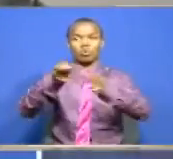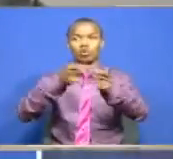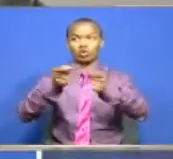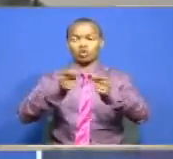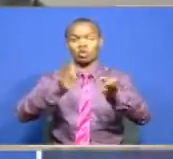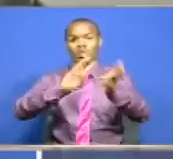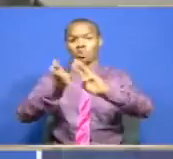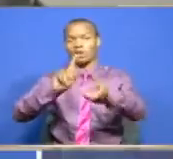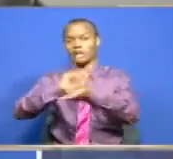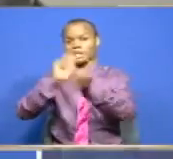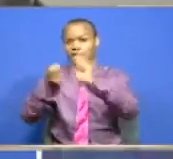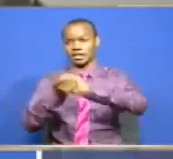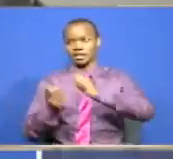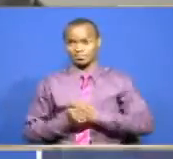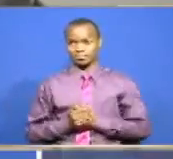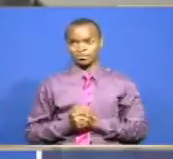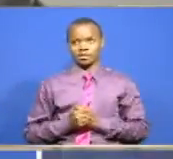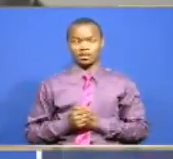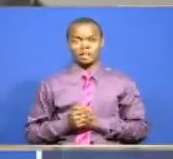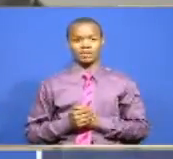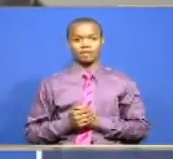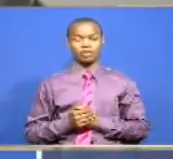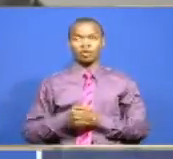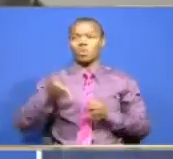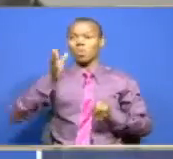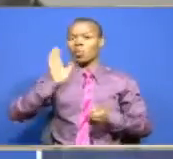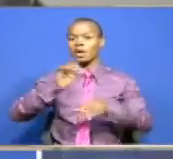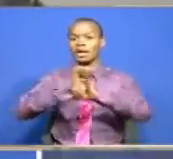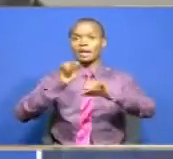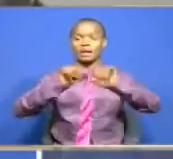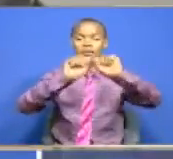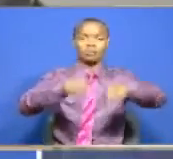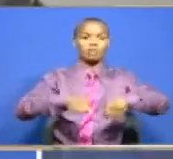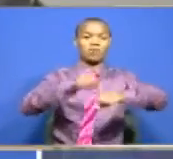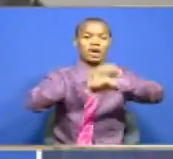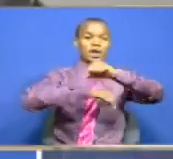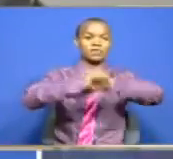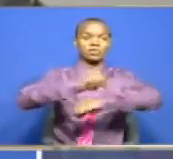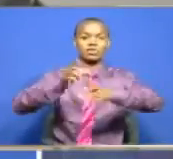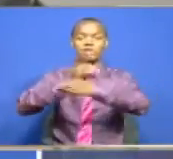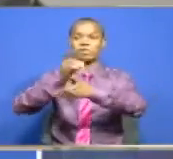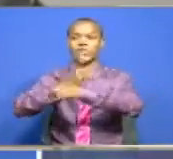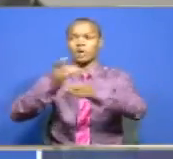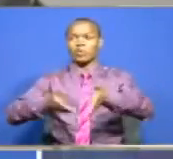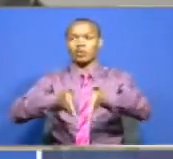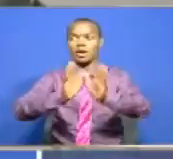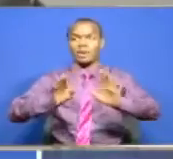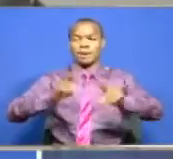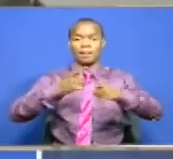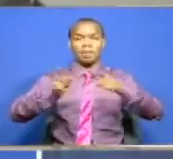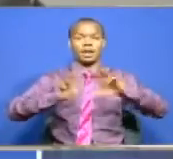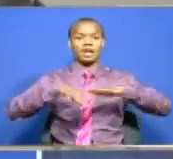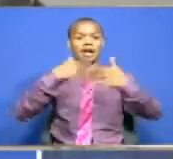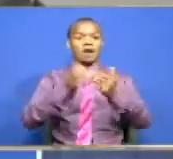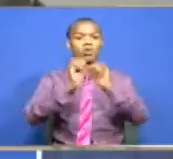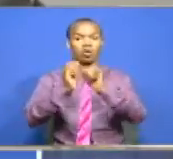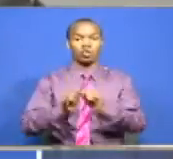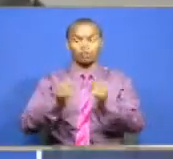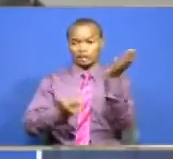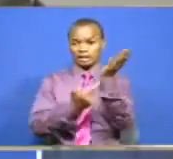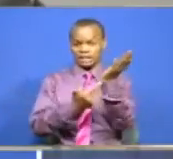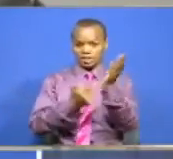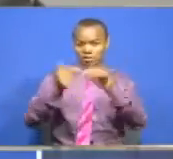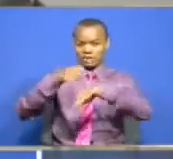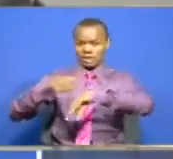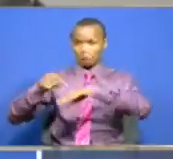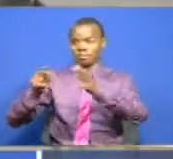treatment can be done in various ways, but I think what we're looking at in terms of new technology as a company, Davis and Shirtliff,